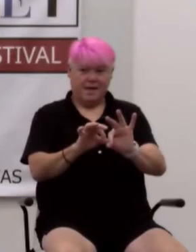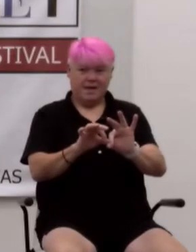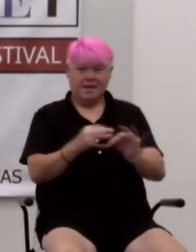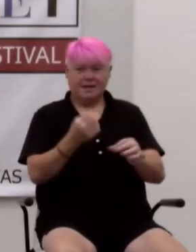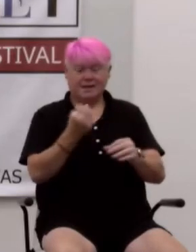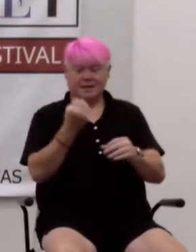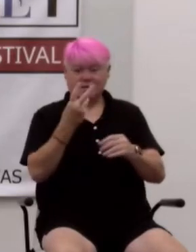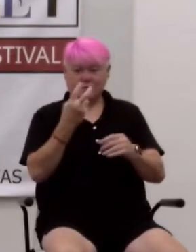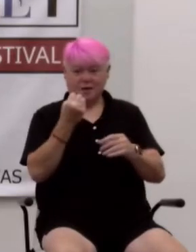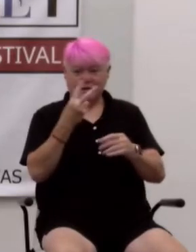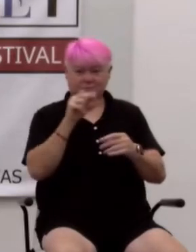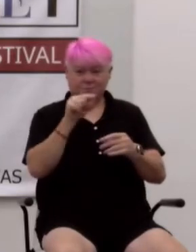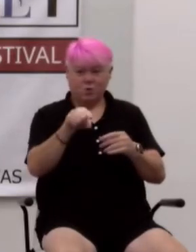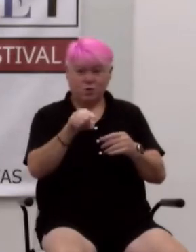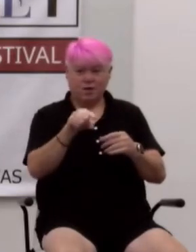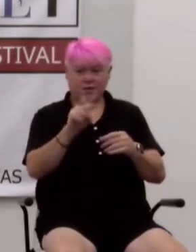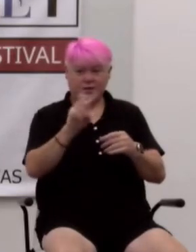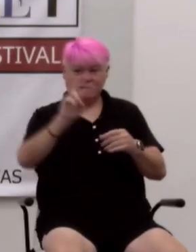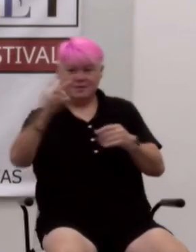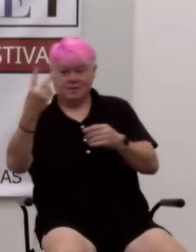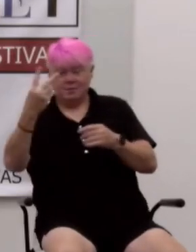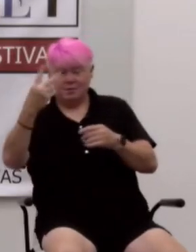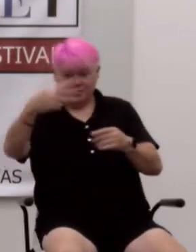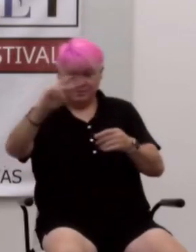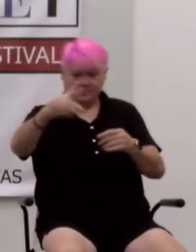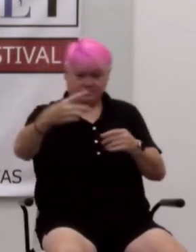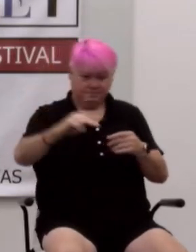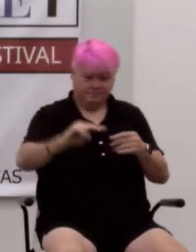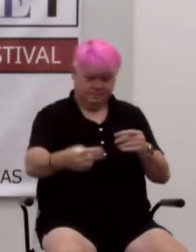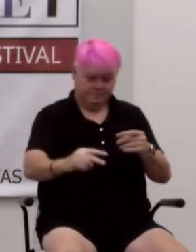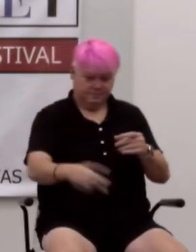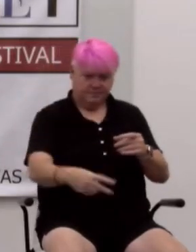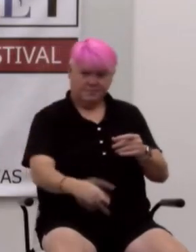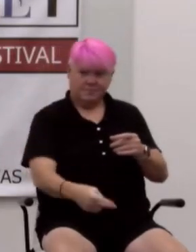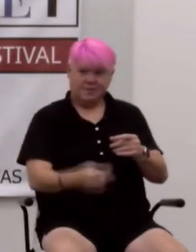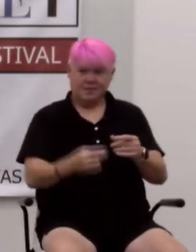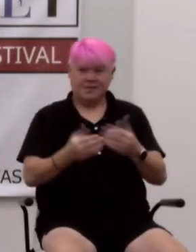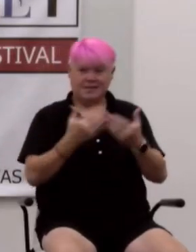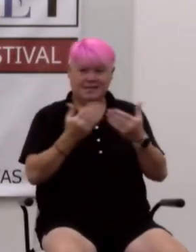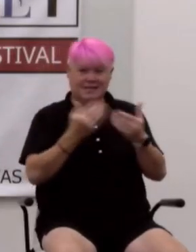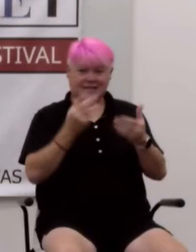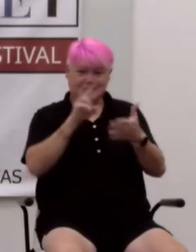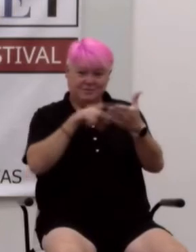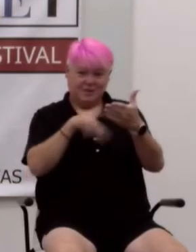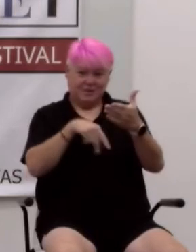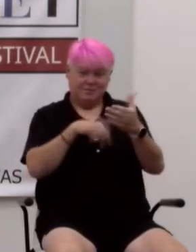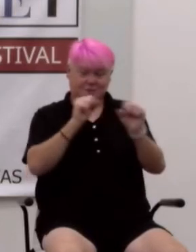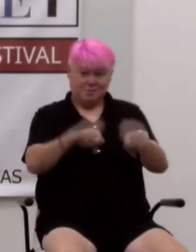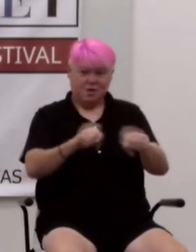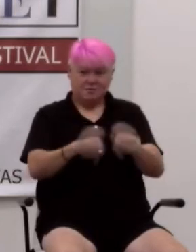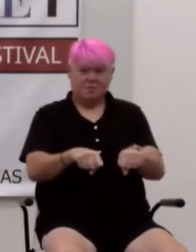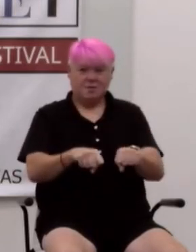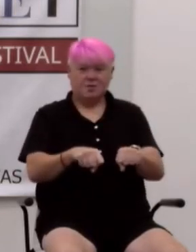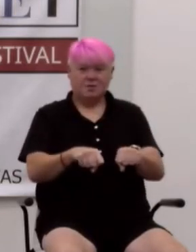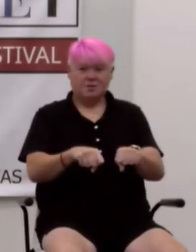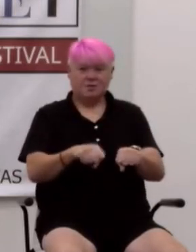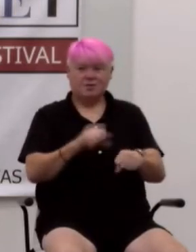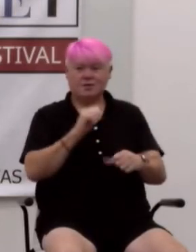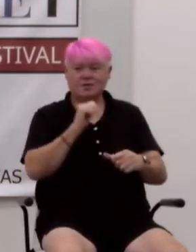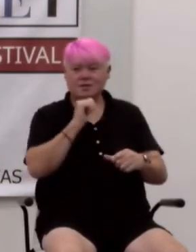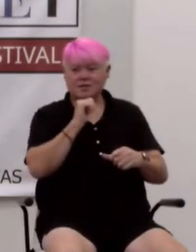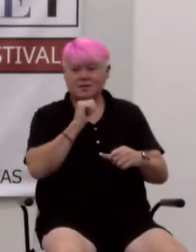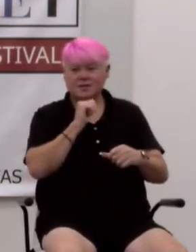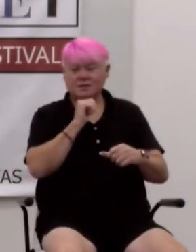12-point double spaced, as simple and as readable as possible. I don't, as